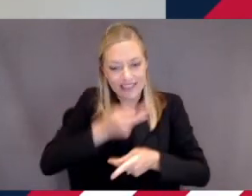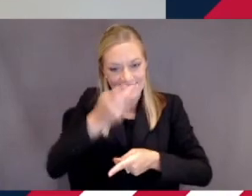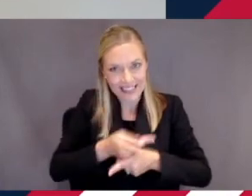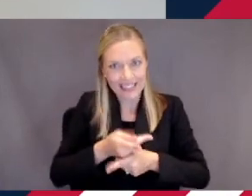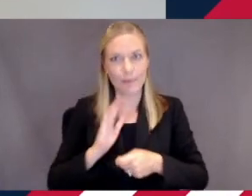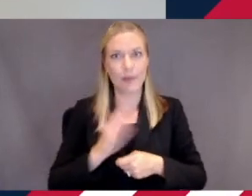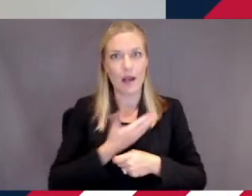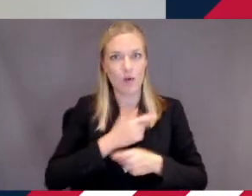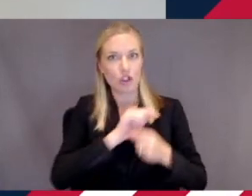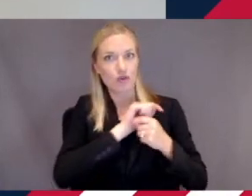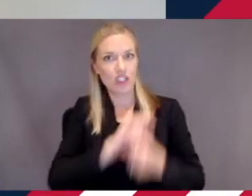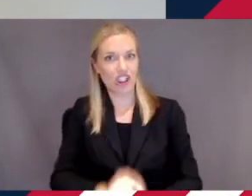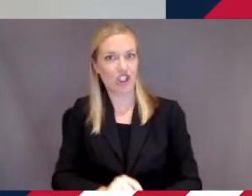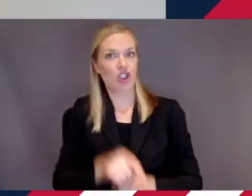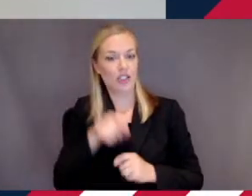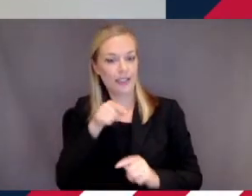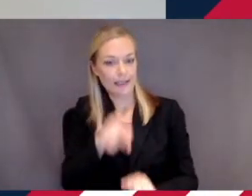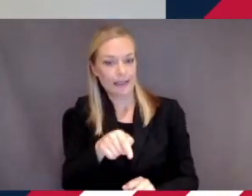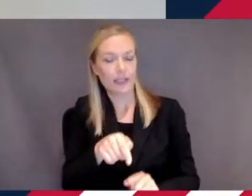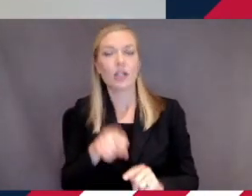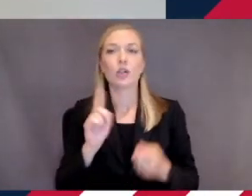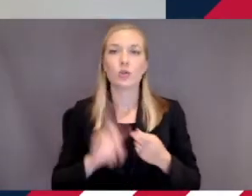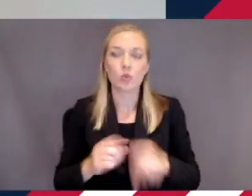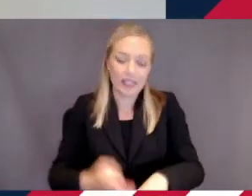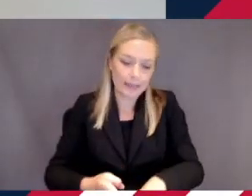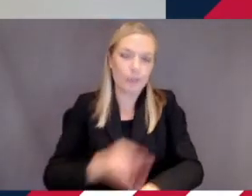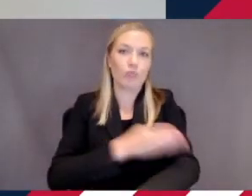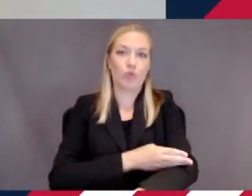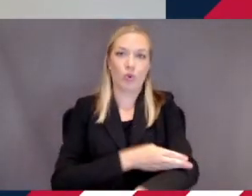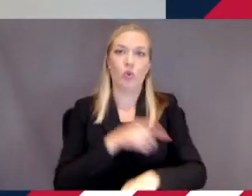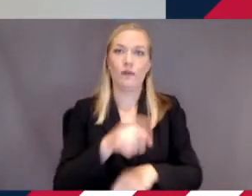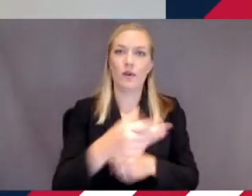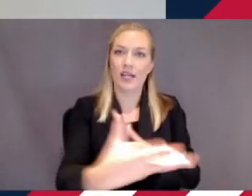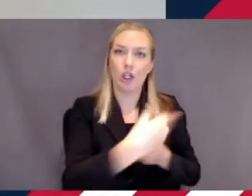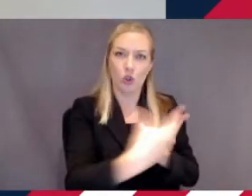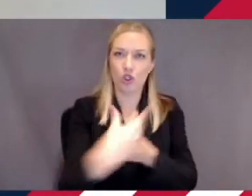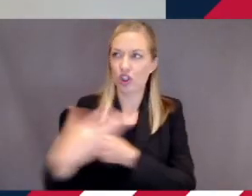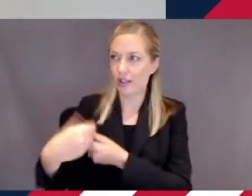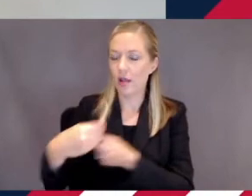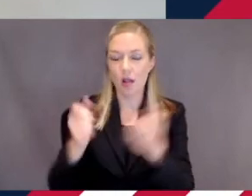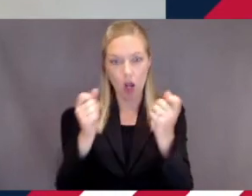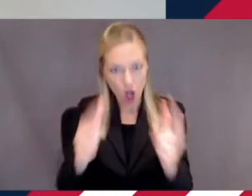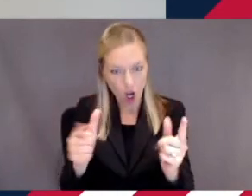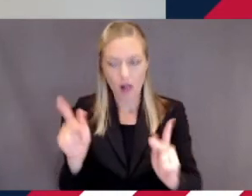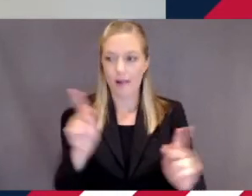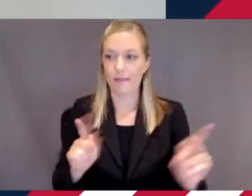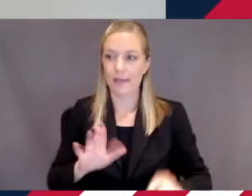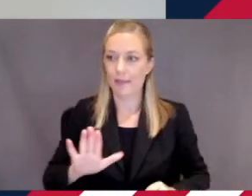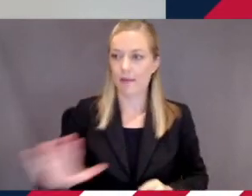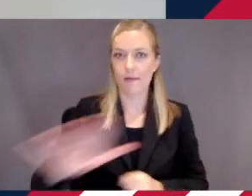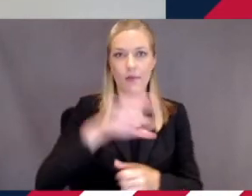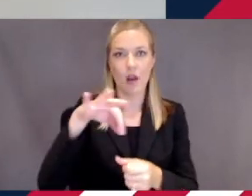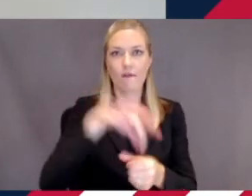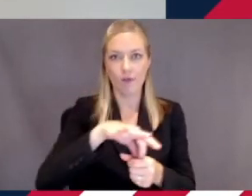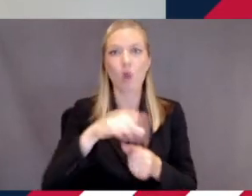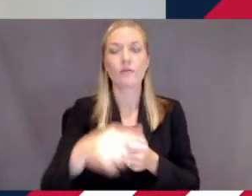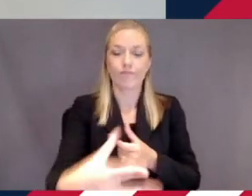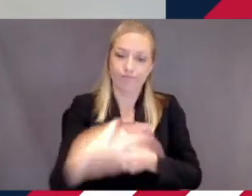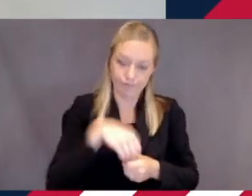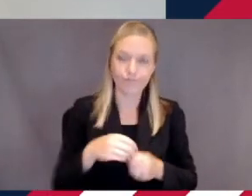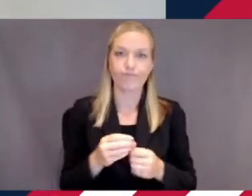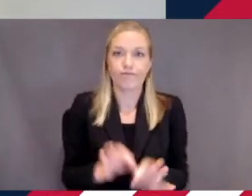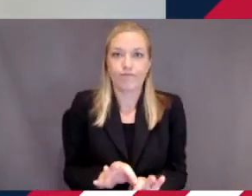notion to build on inclusion, and that every voter counts, and that our job is to bring unaffiliated voters into the